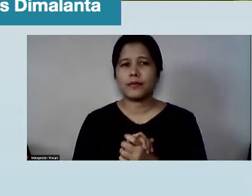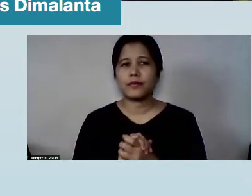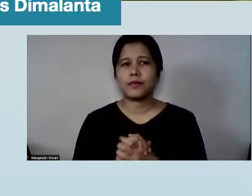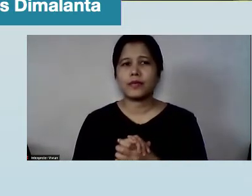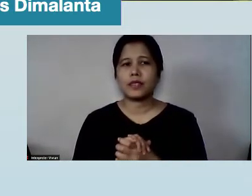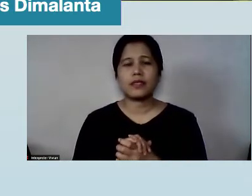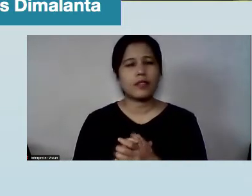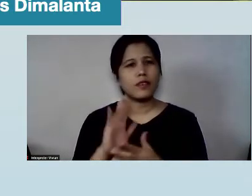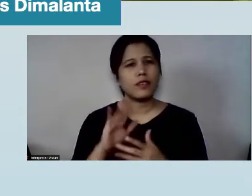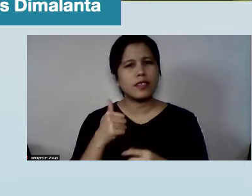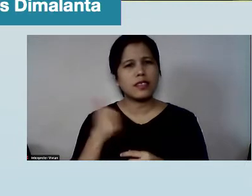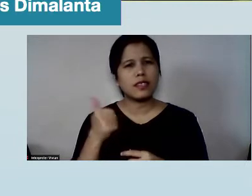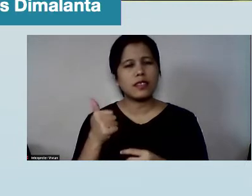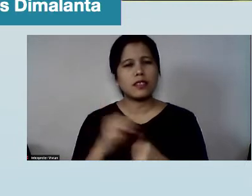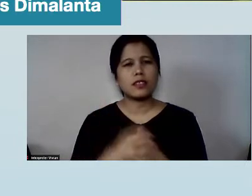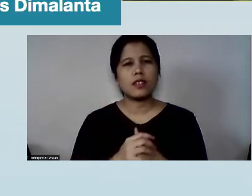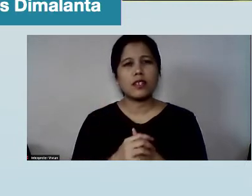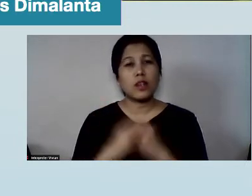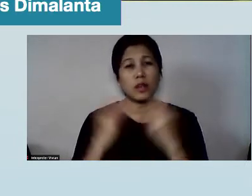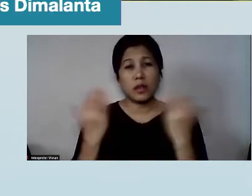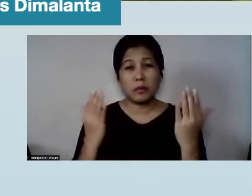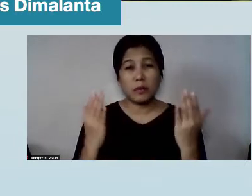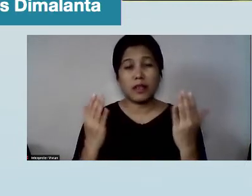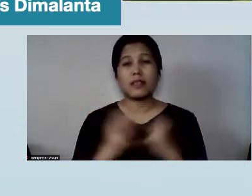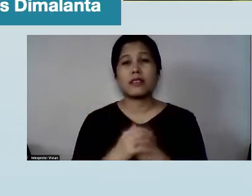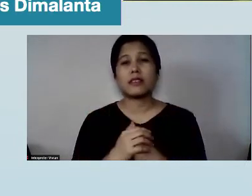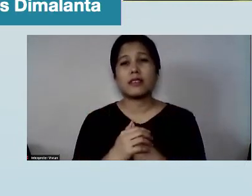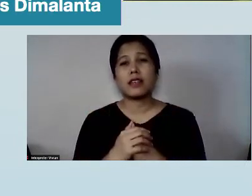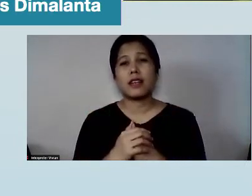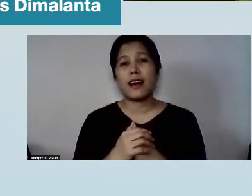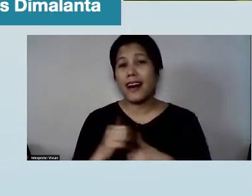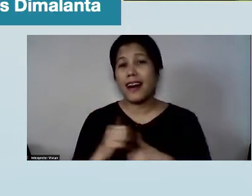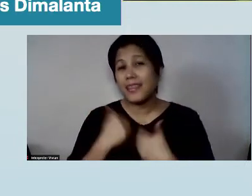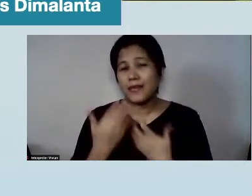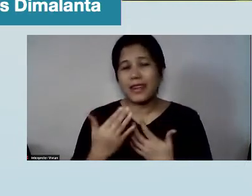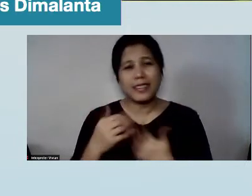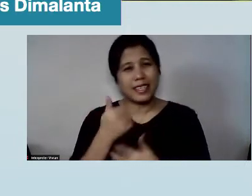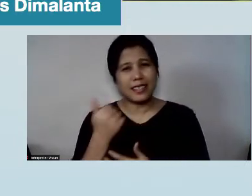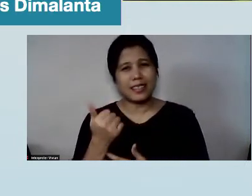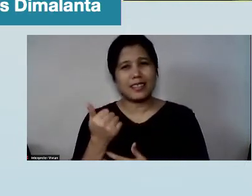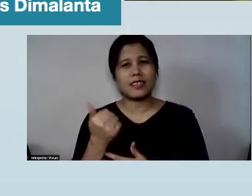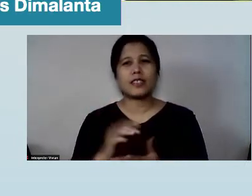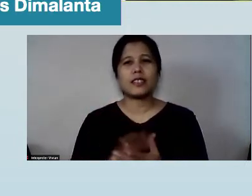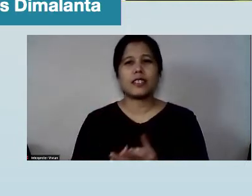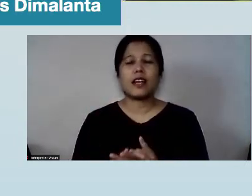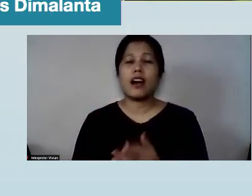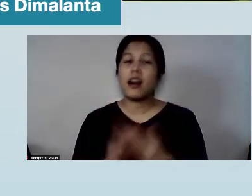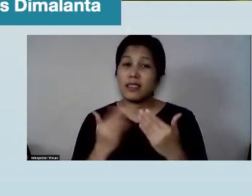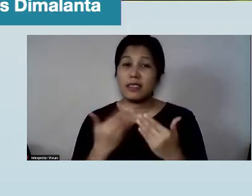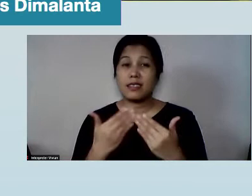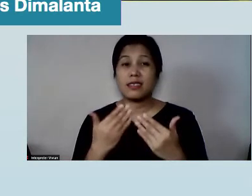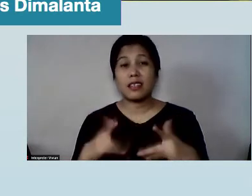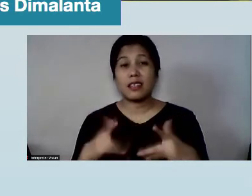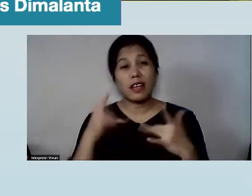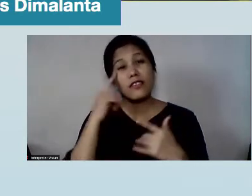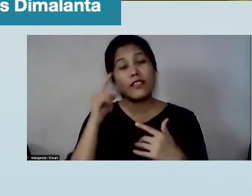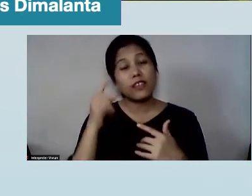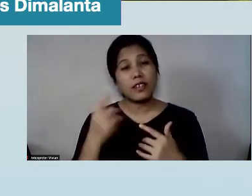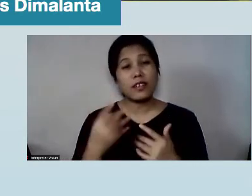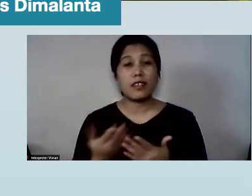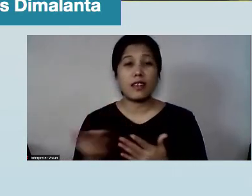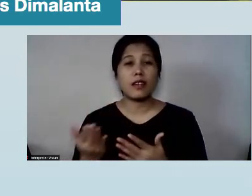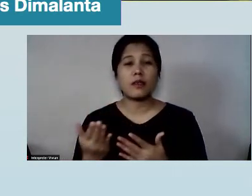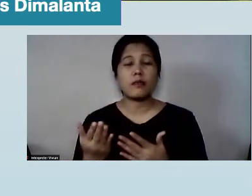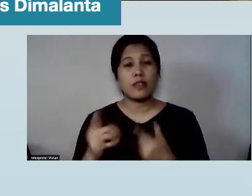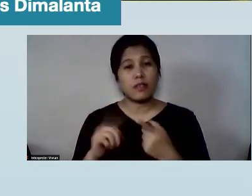What else? Begins to unfavorably compare own performance to others, admires others, but also resents how easy life is for them, eagerly seeks friendship